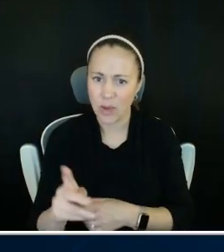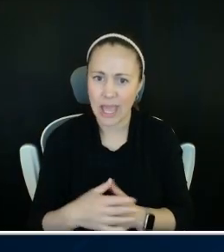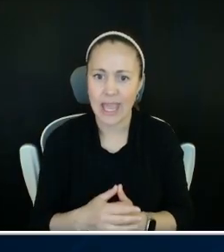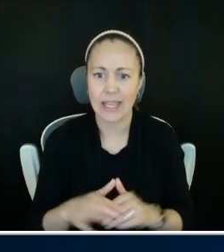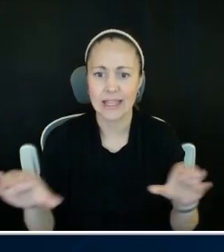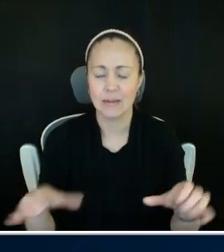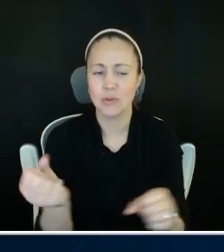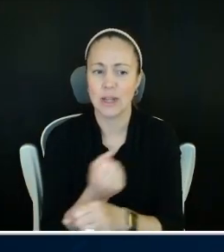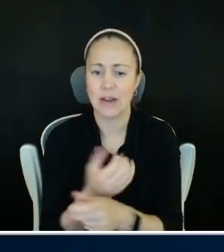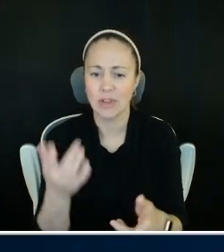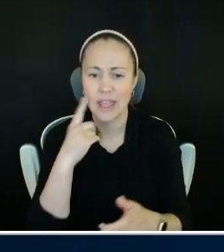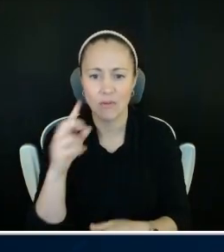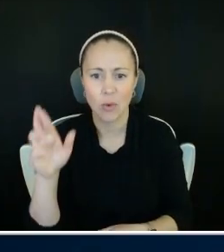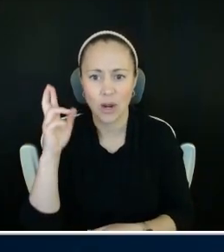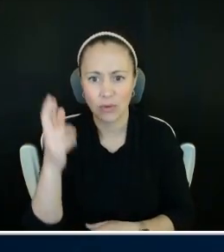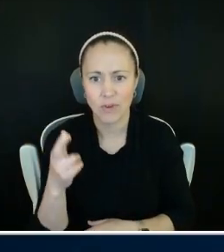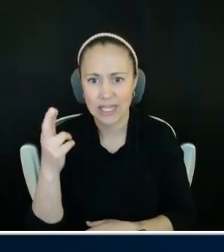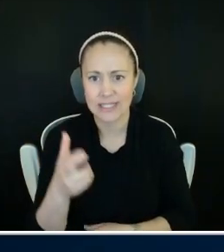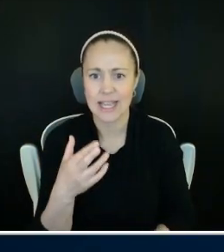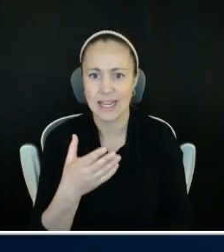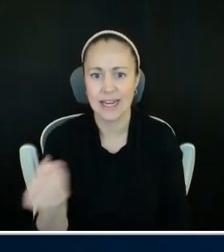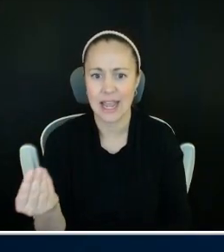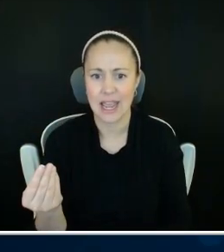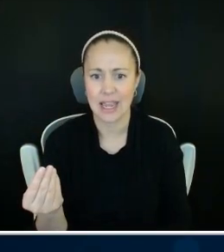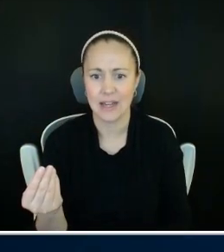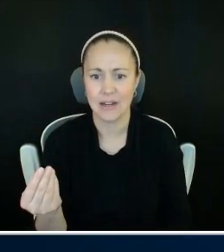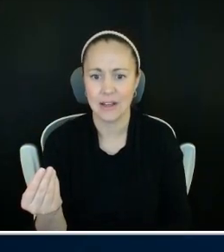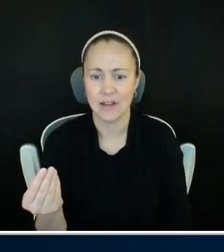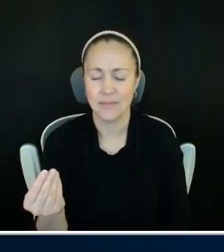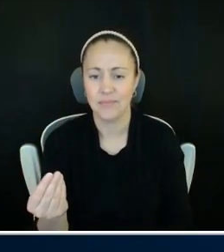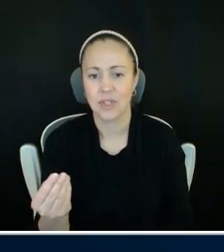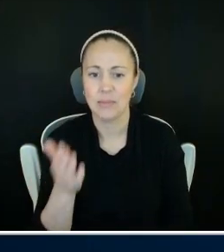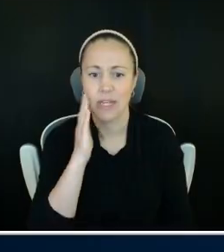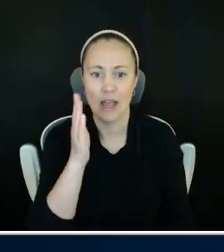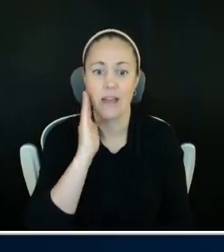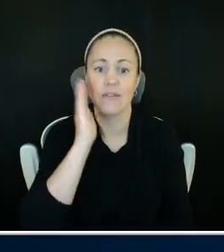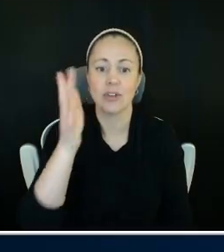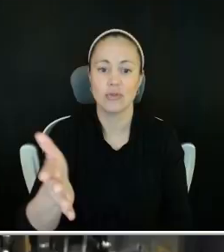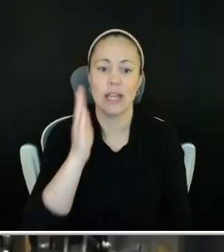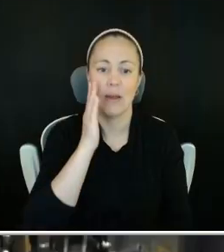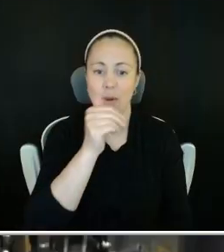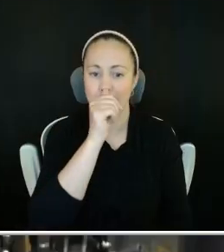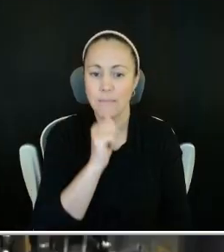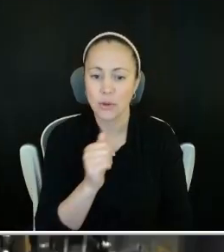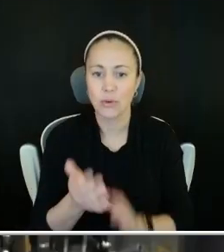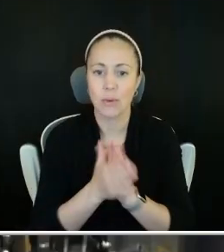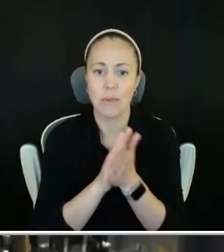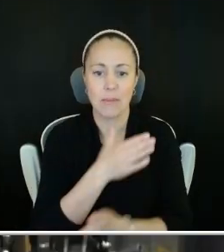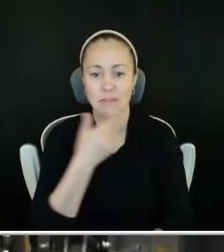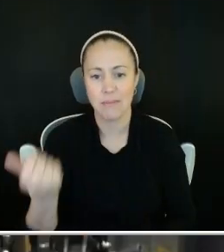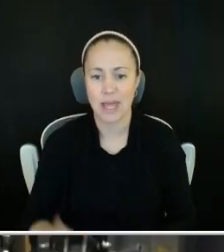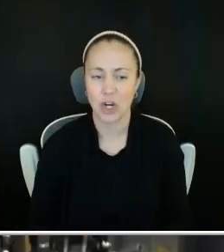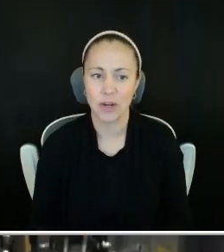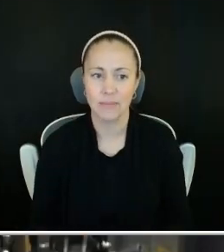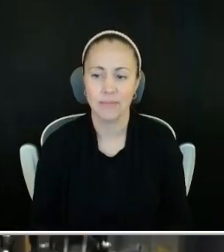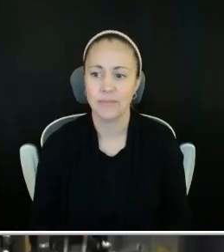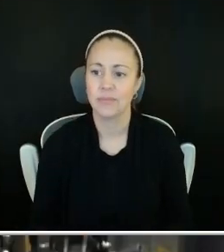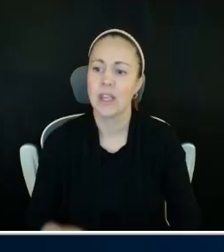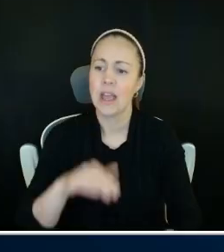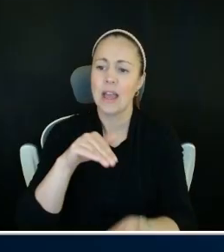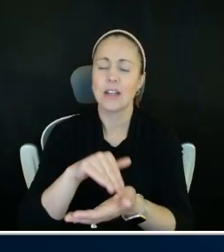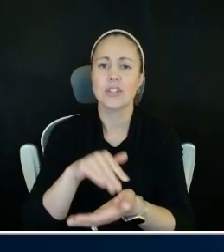reason, and I'll eventually pull through and be even better. And Dr. Key, you performed Lael's